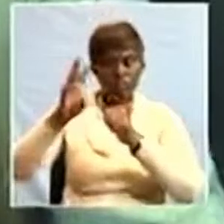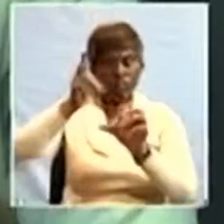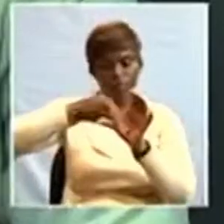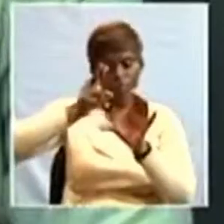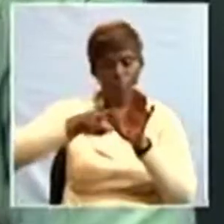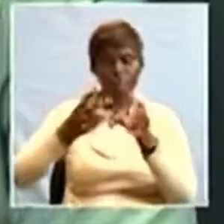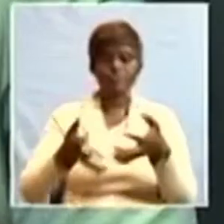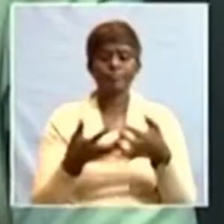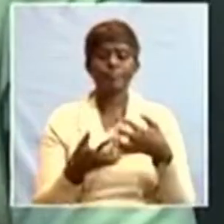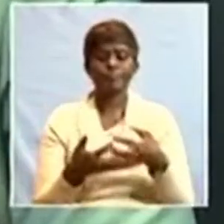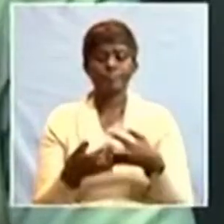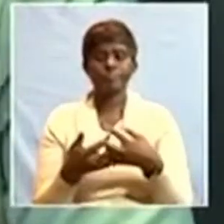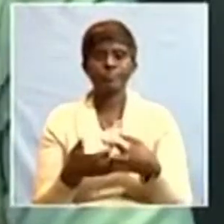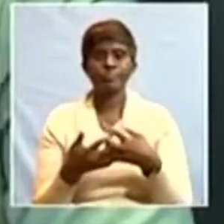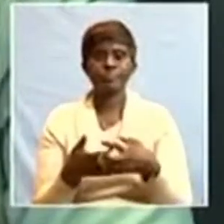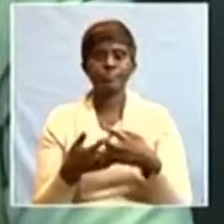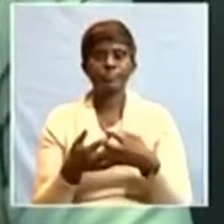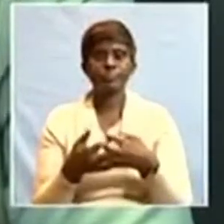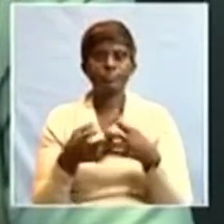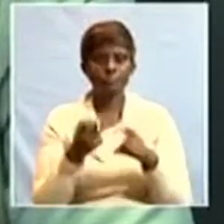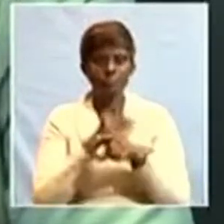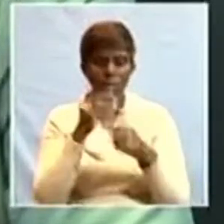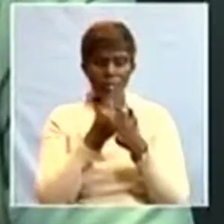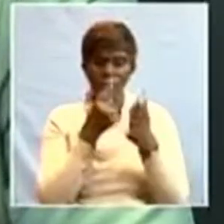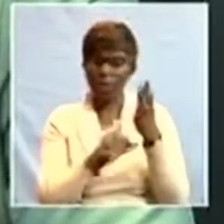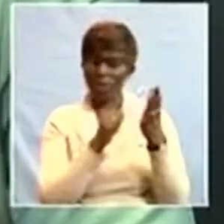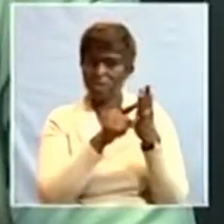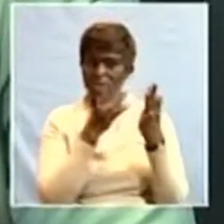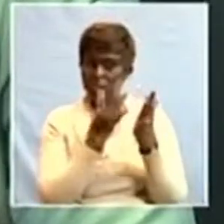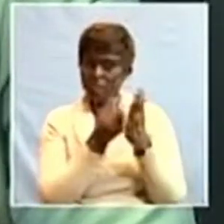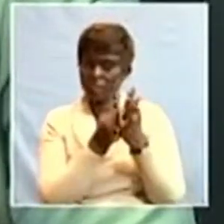hammer mills. Out of this amount,